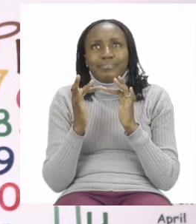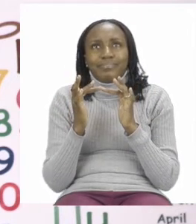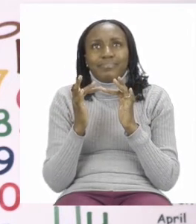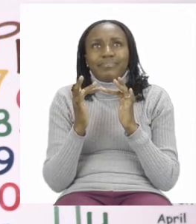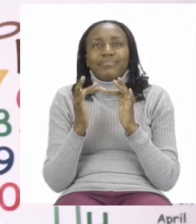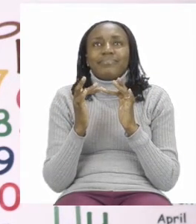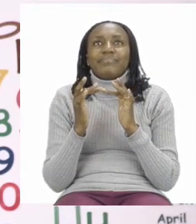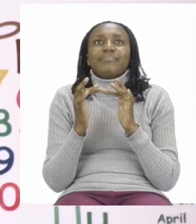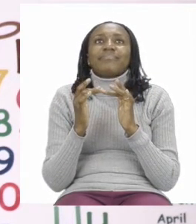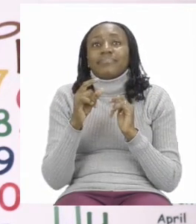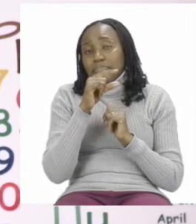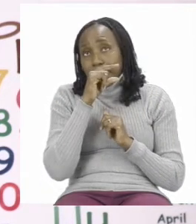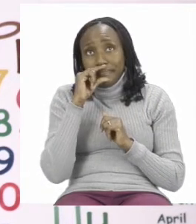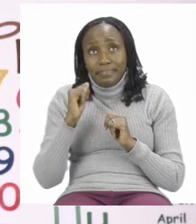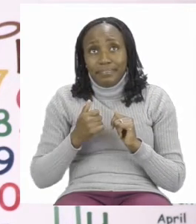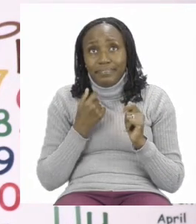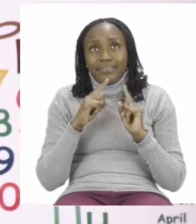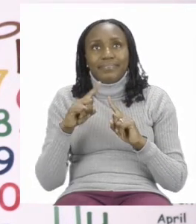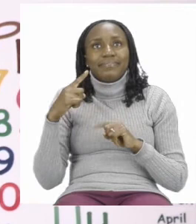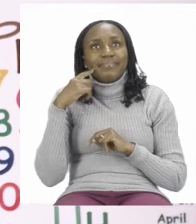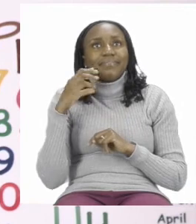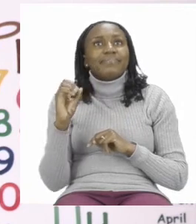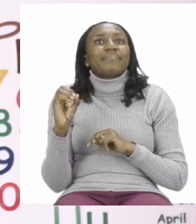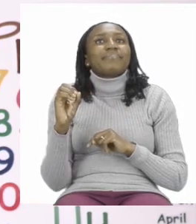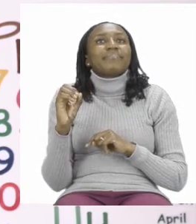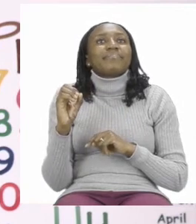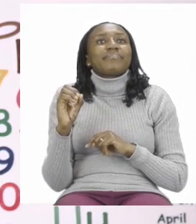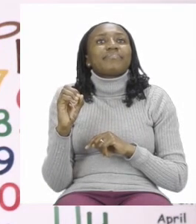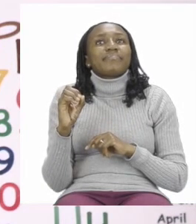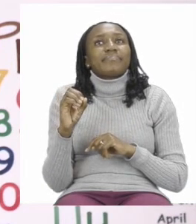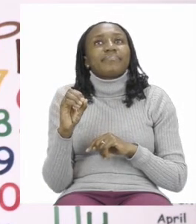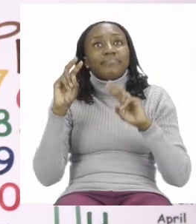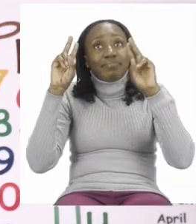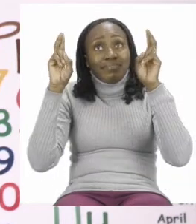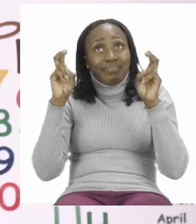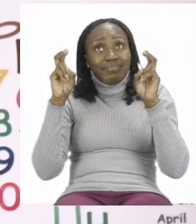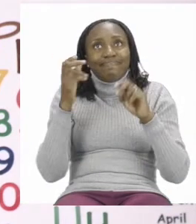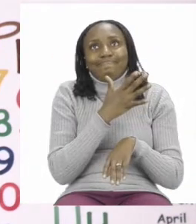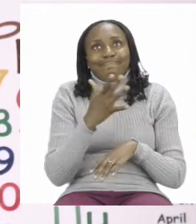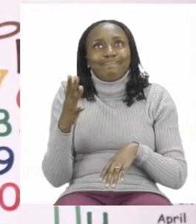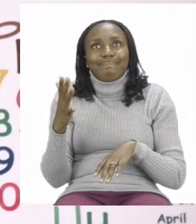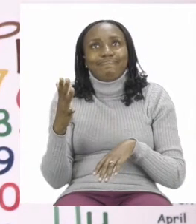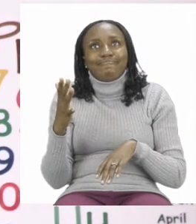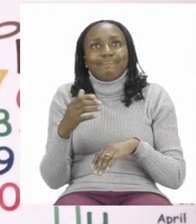Online School. I am Teacher Hartung, and our theme for this week is